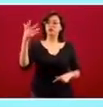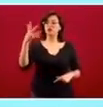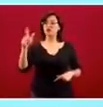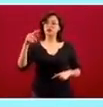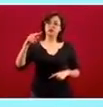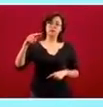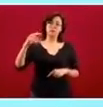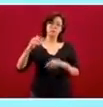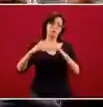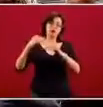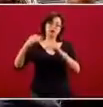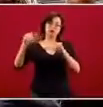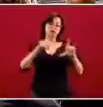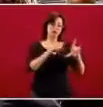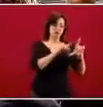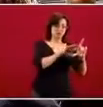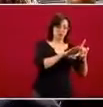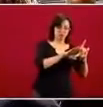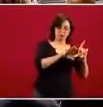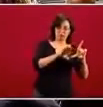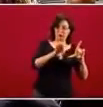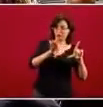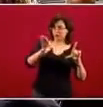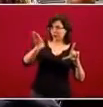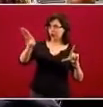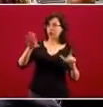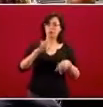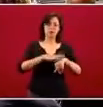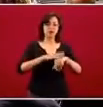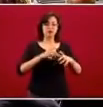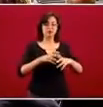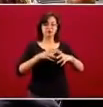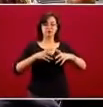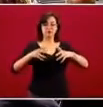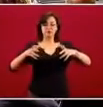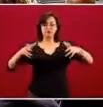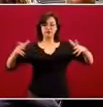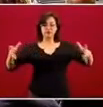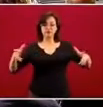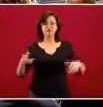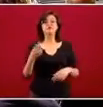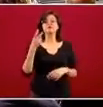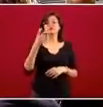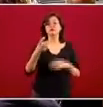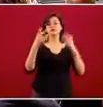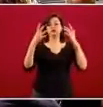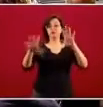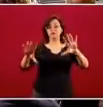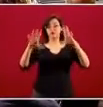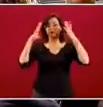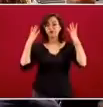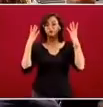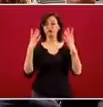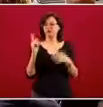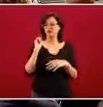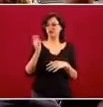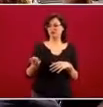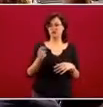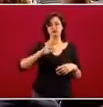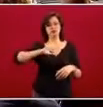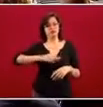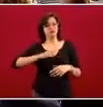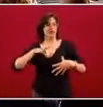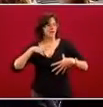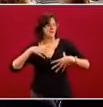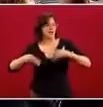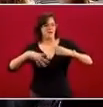110, etc. And that is the speed in which this epidemic is changing within our country. So that is the